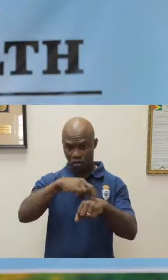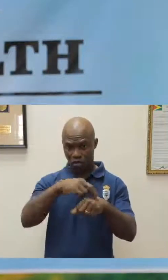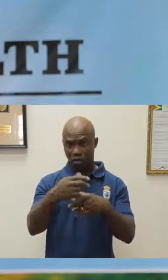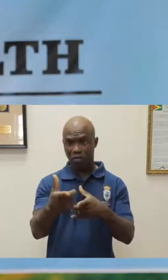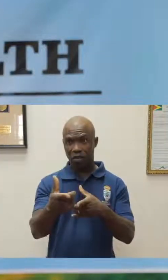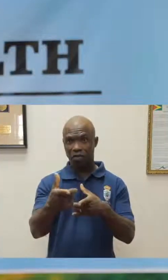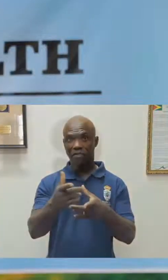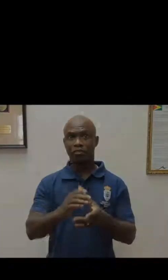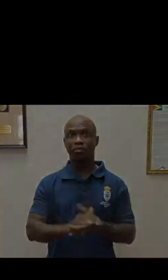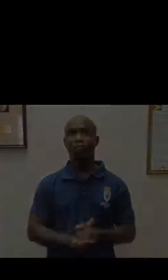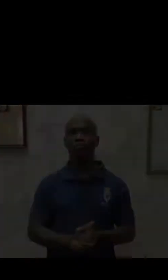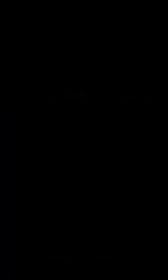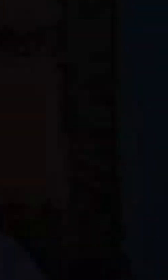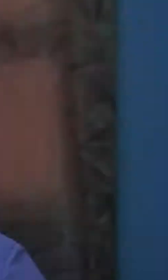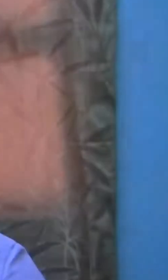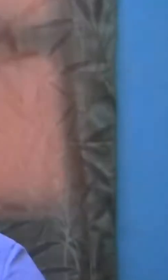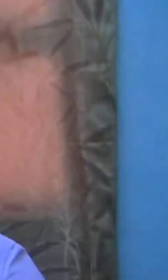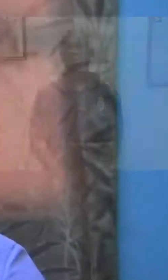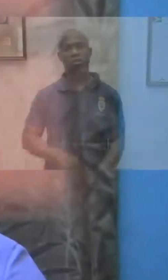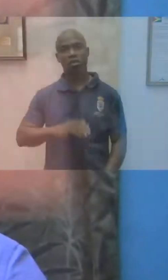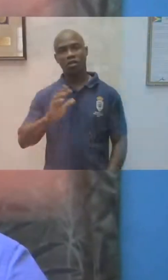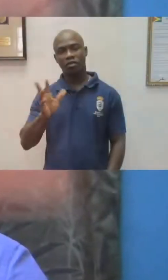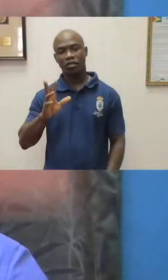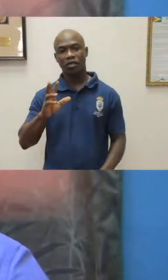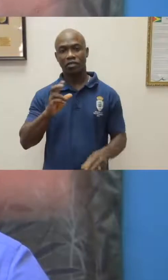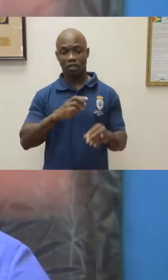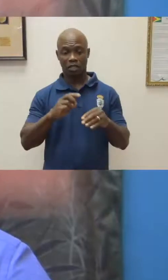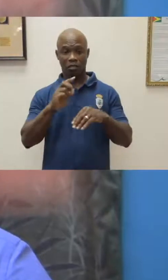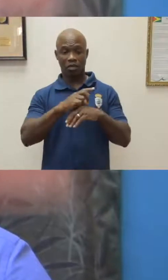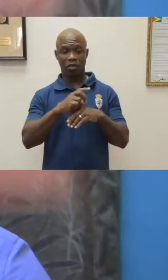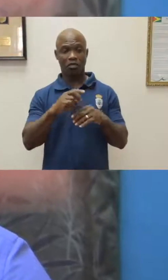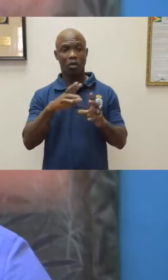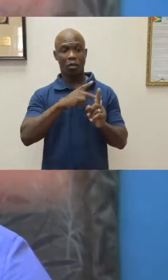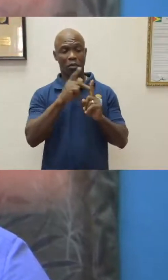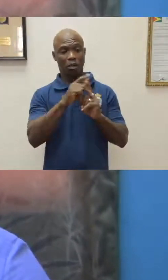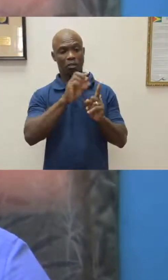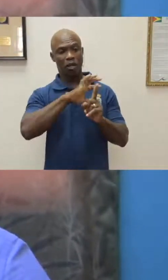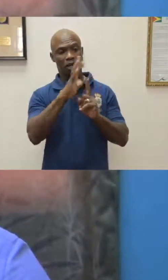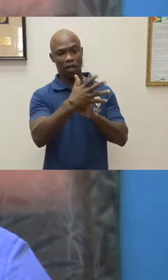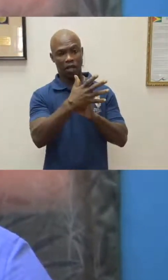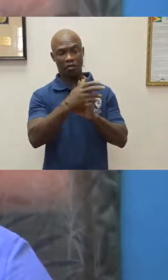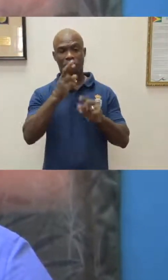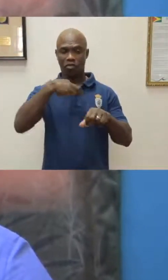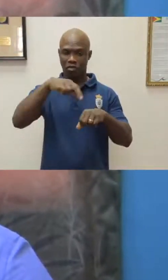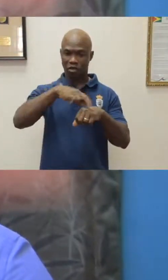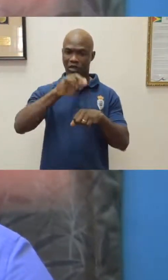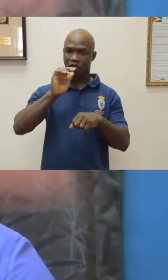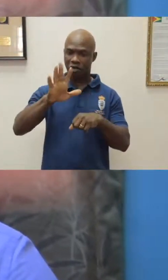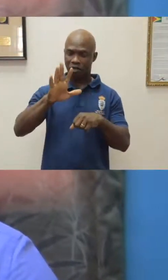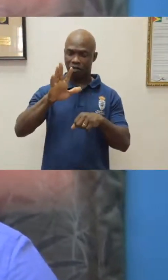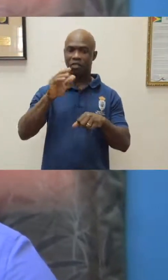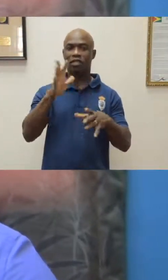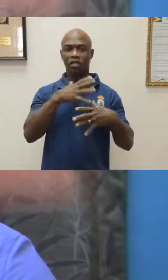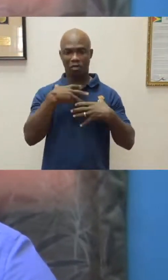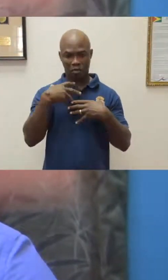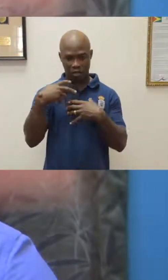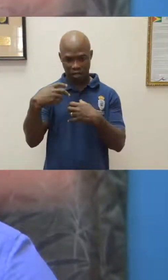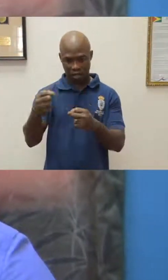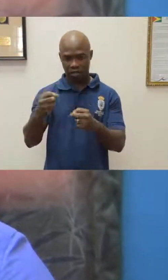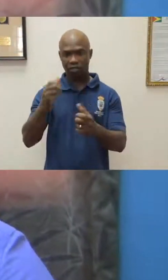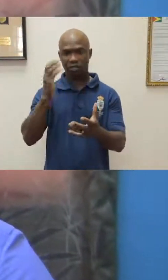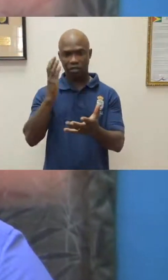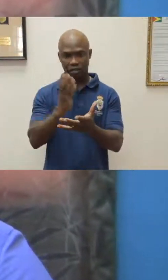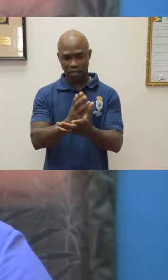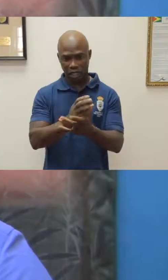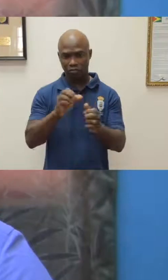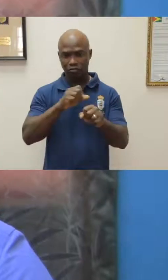Dr. Nicholson? The Department of Public Health of Region 5 has taken public health countermeasures to stop the